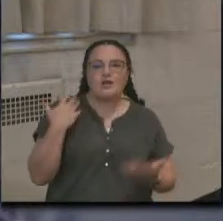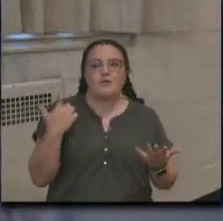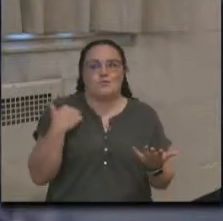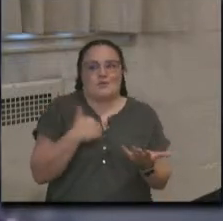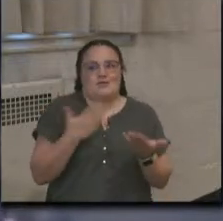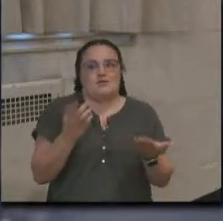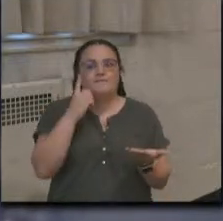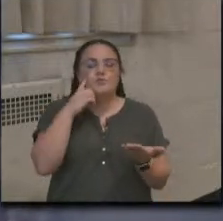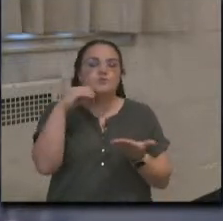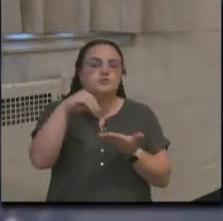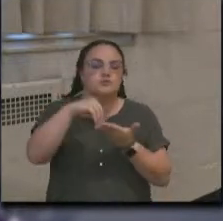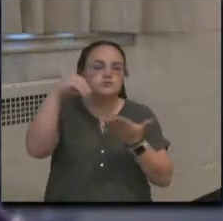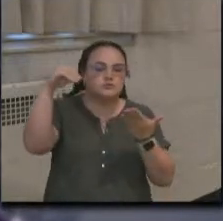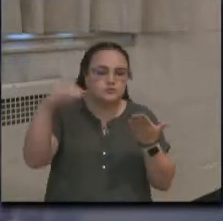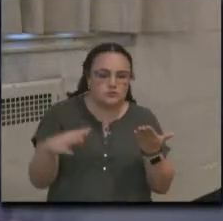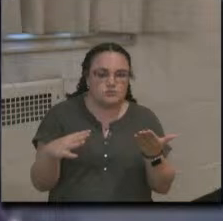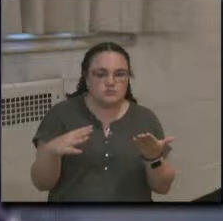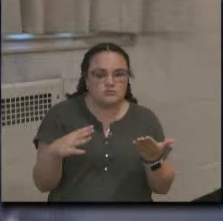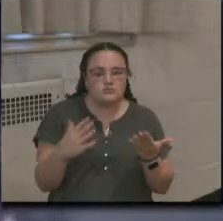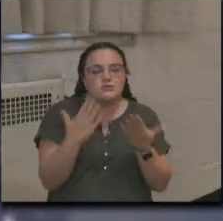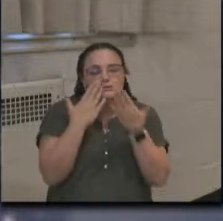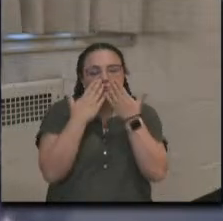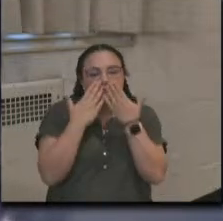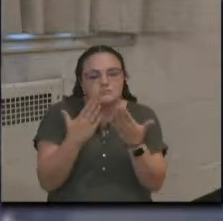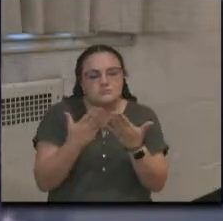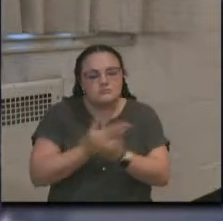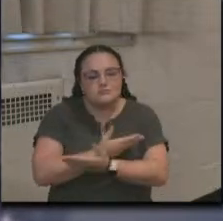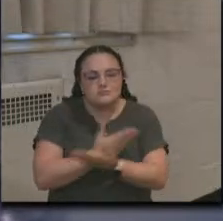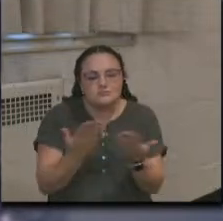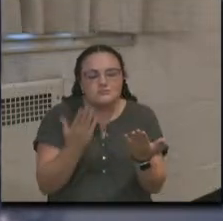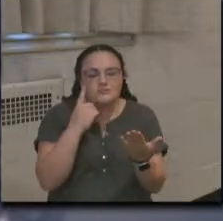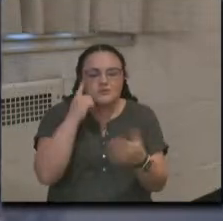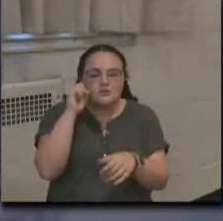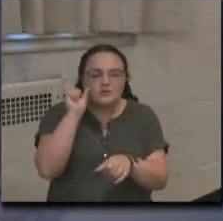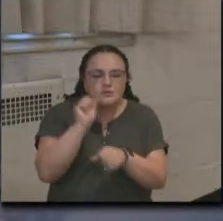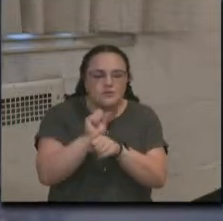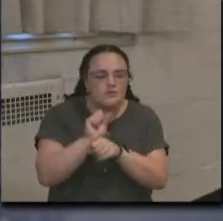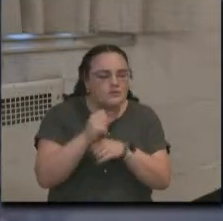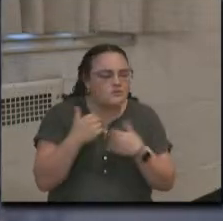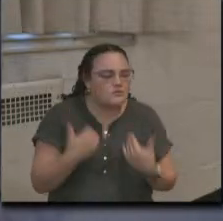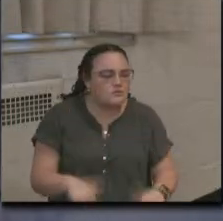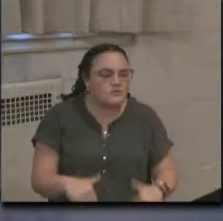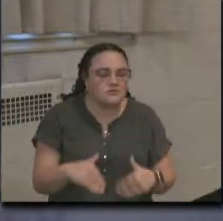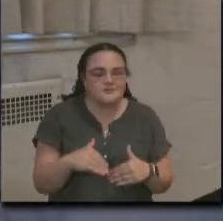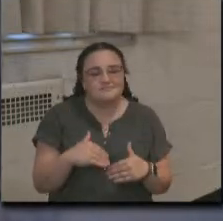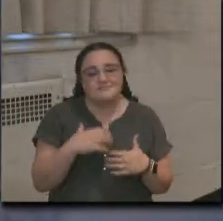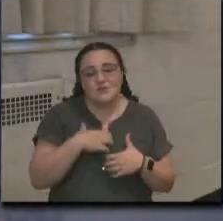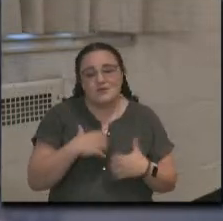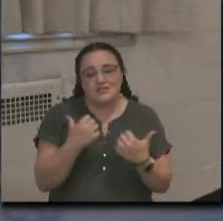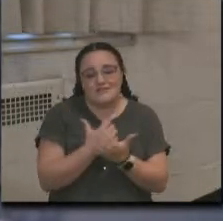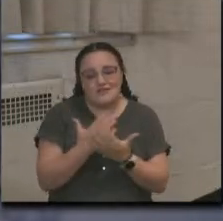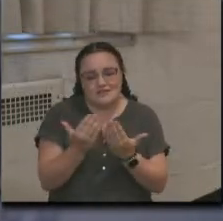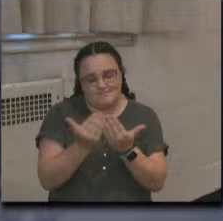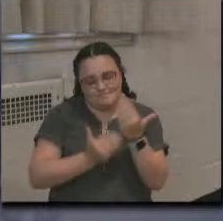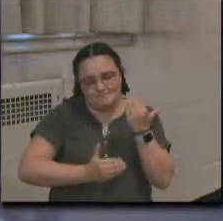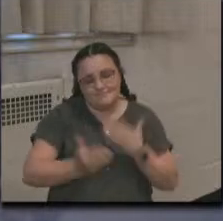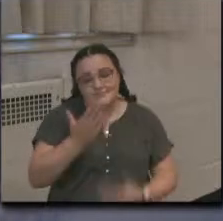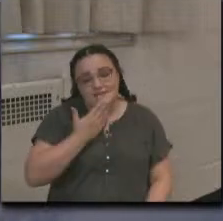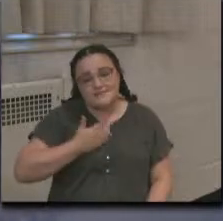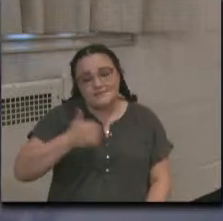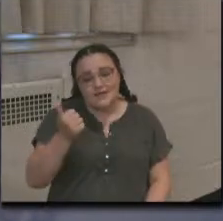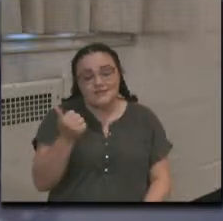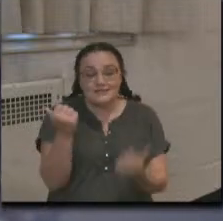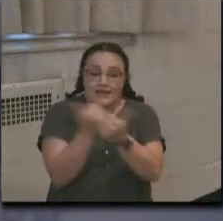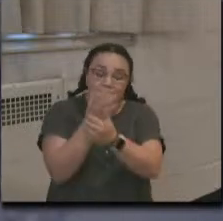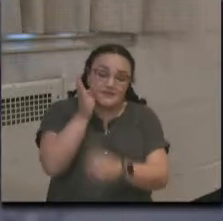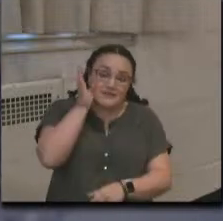scholars. Thank you for all of you for your hard work. I wish you all the best. Your future endeavors may be